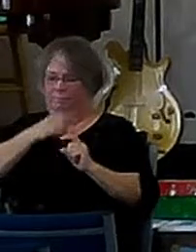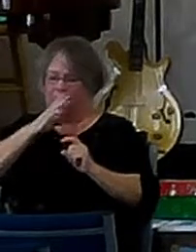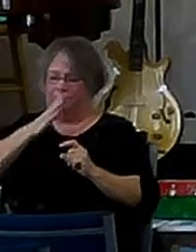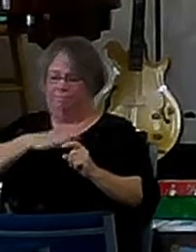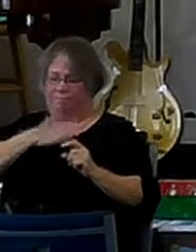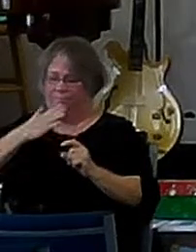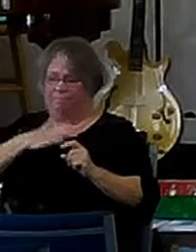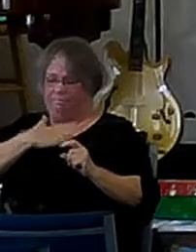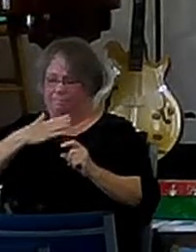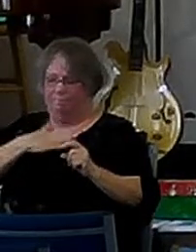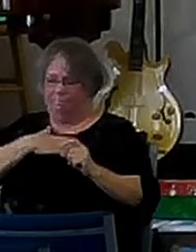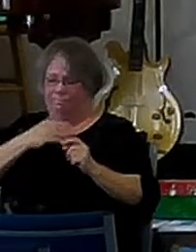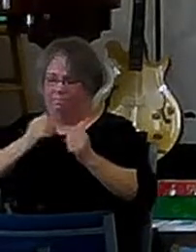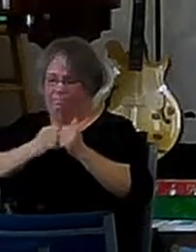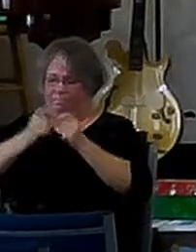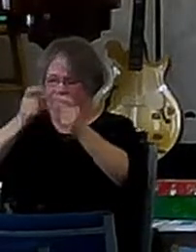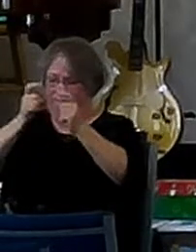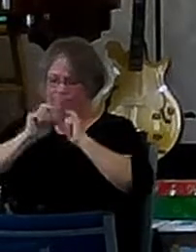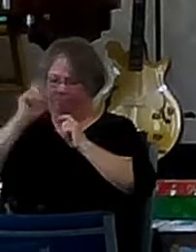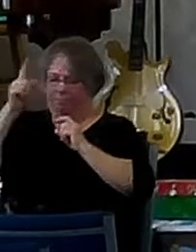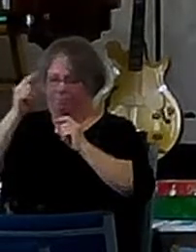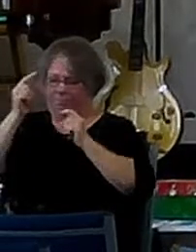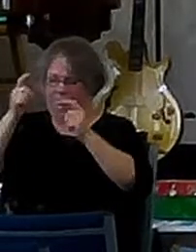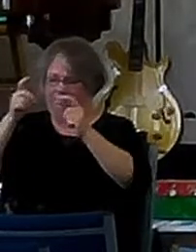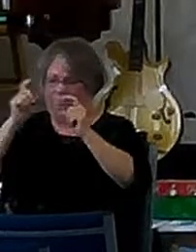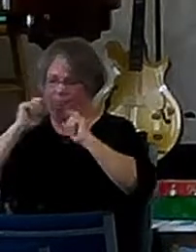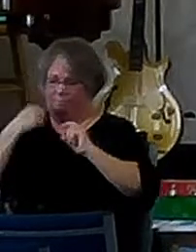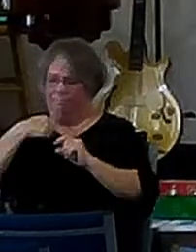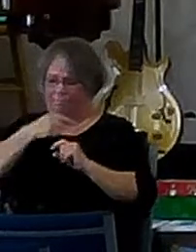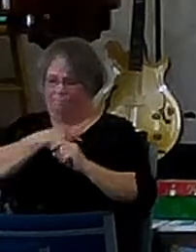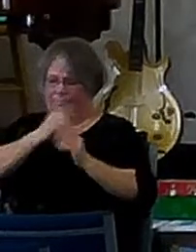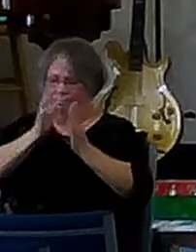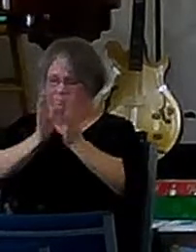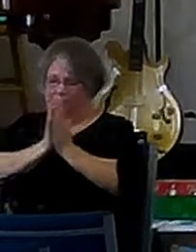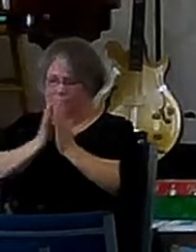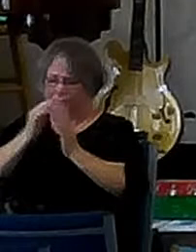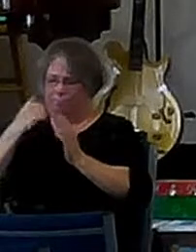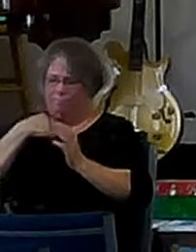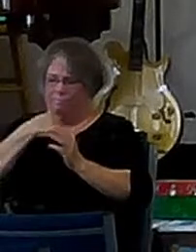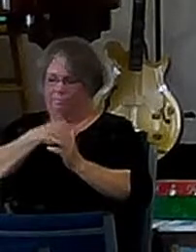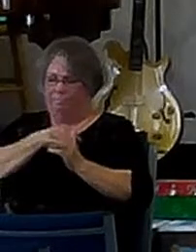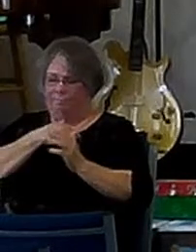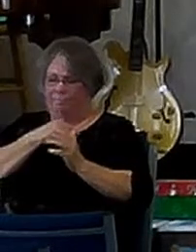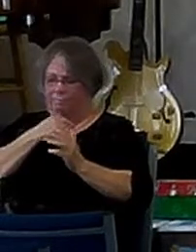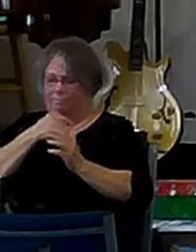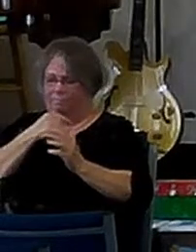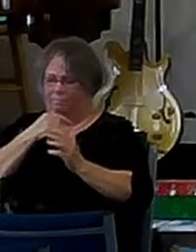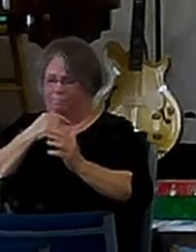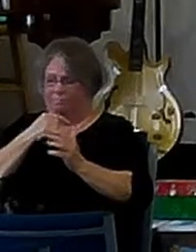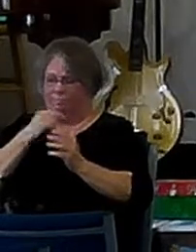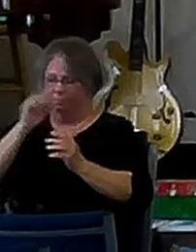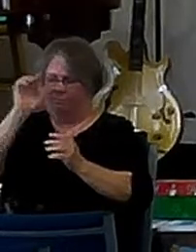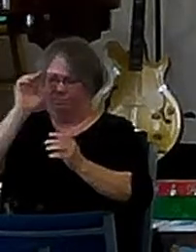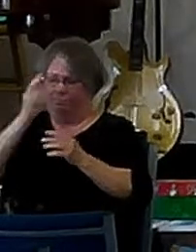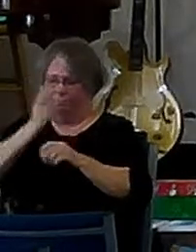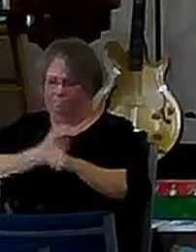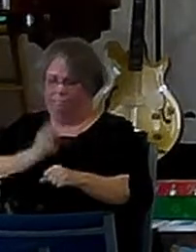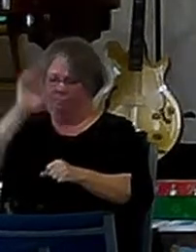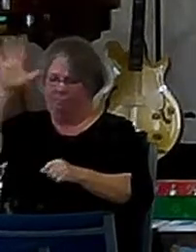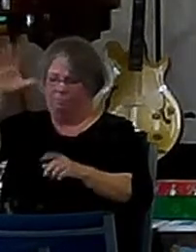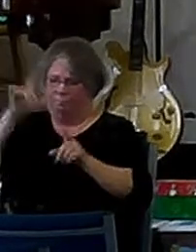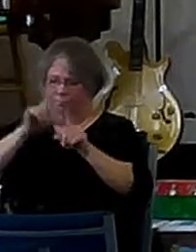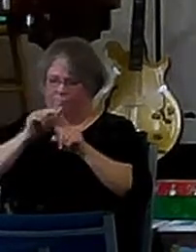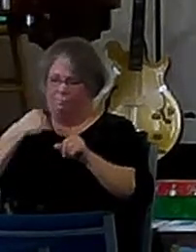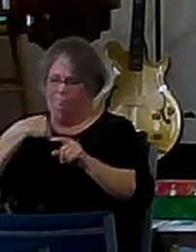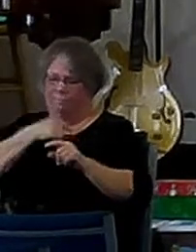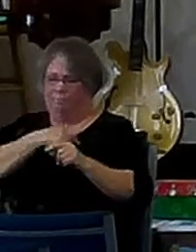So we just commit ourselves to you and we ask you to use your word in our lives as you see